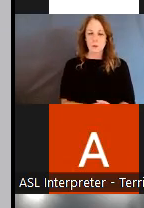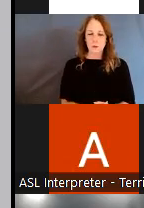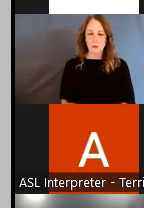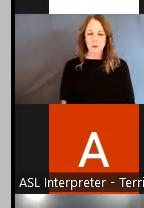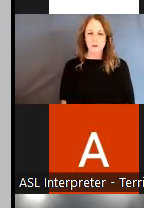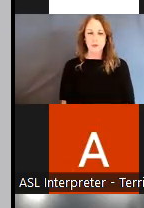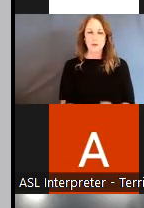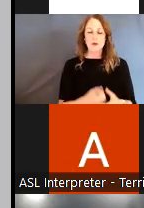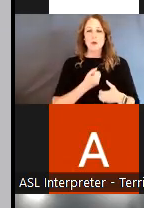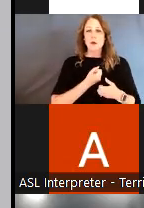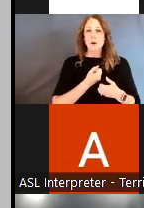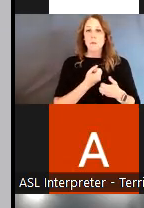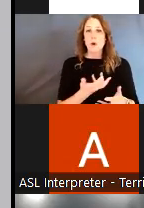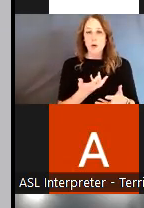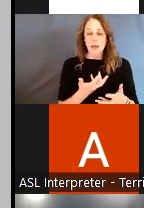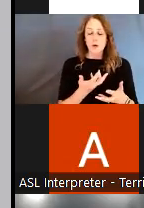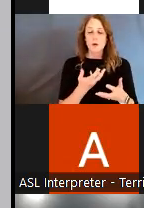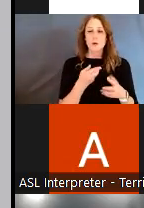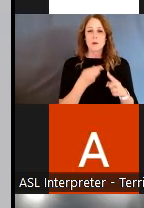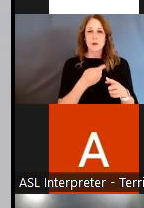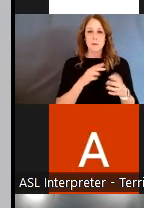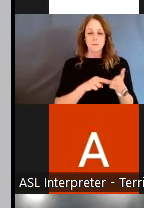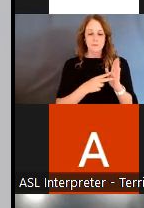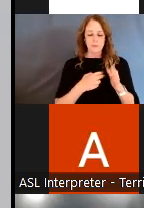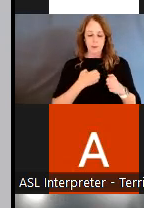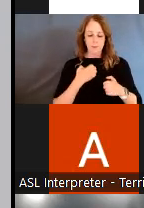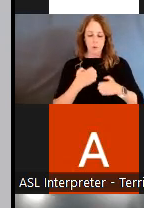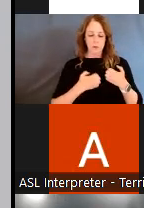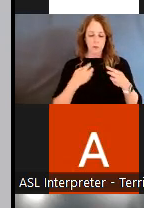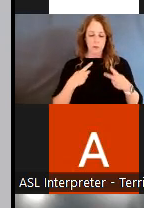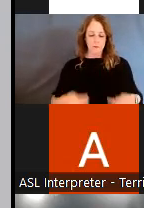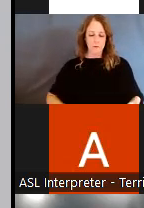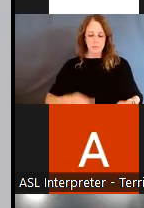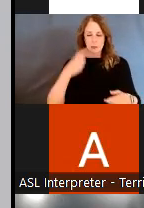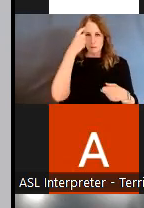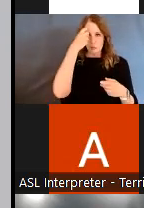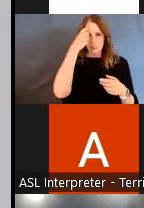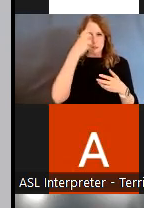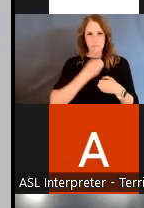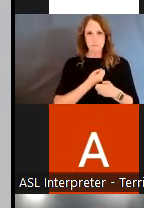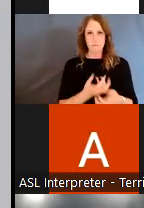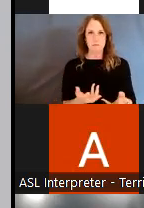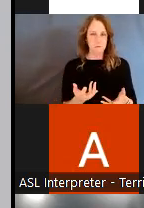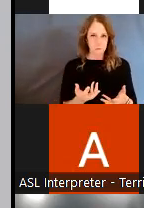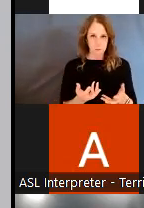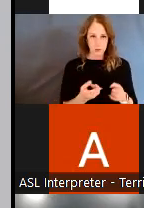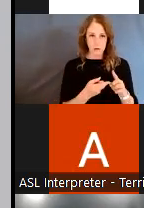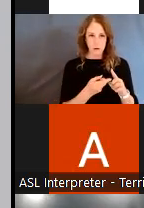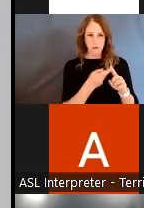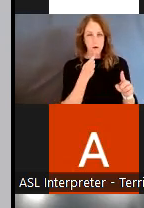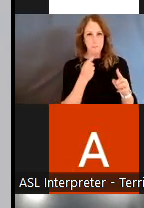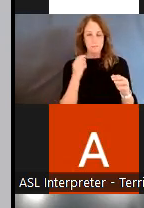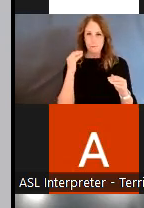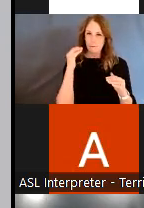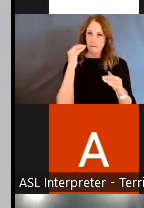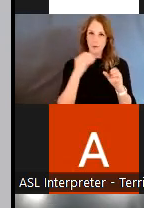Burnout is a state of emotional, physical, and mental exhaustion, and this is caused by excessive and